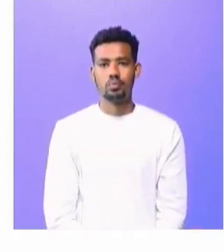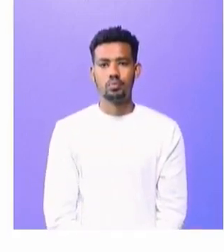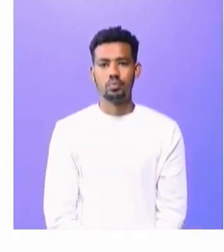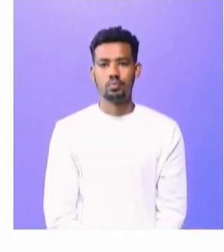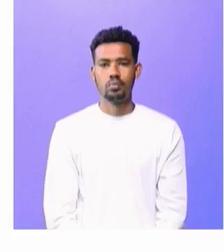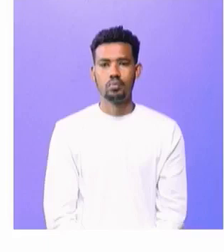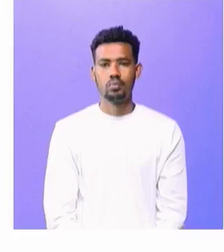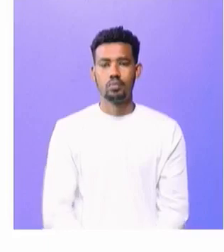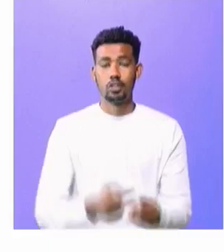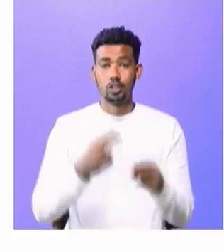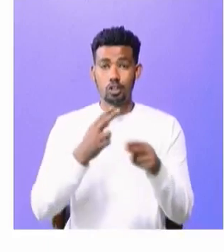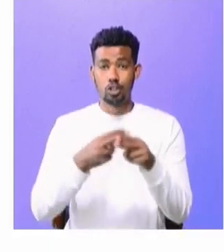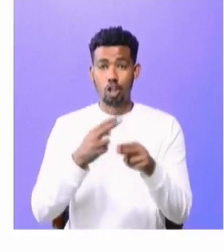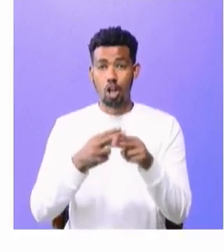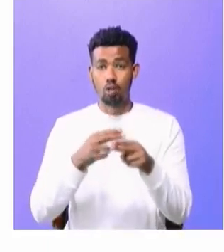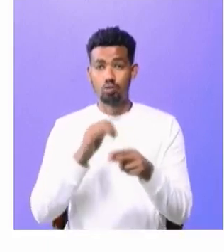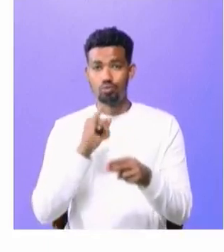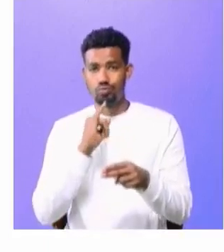naming of